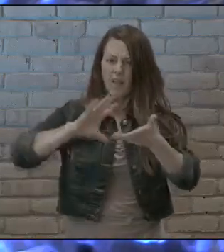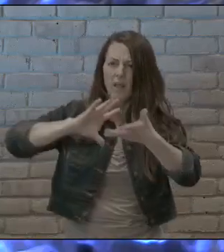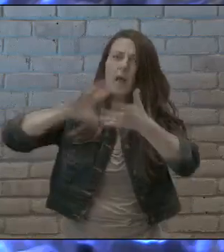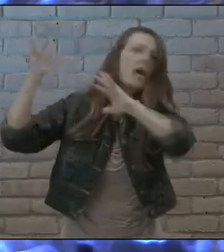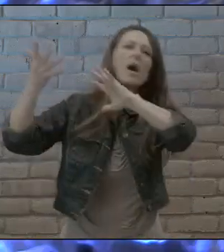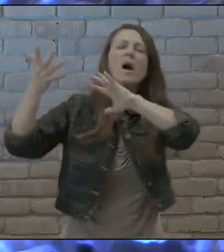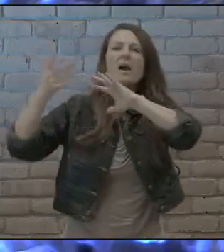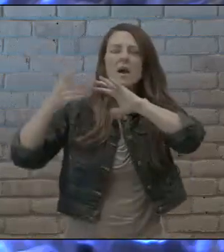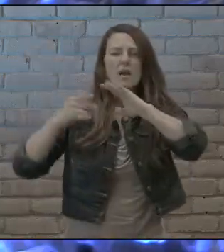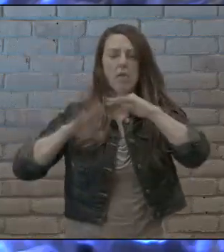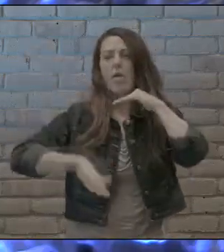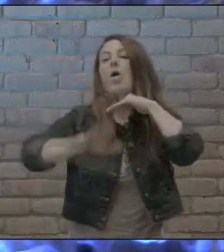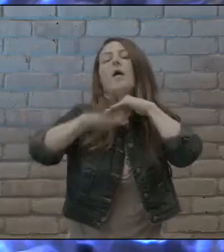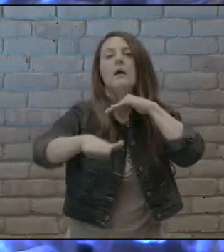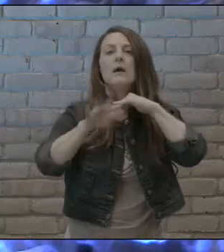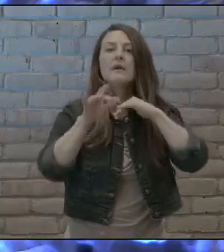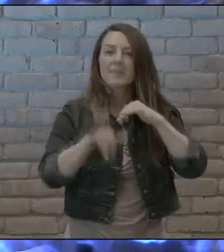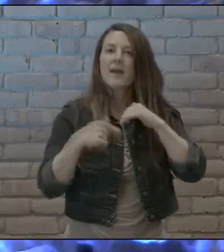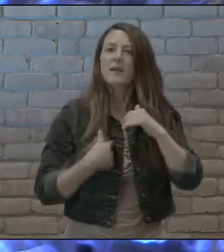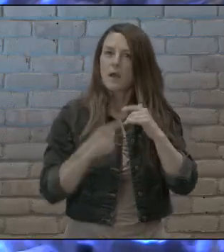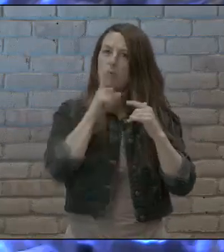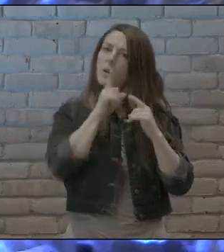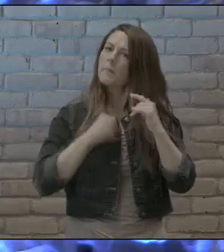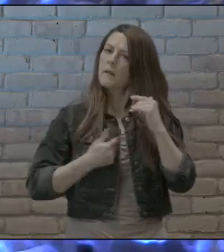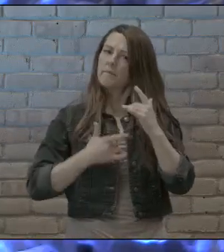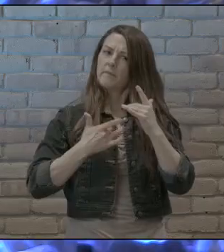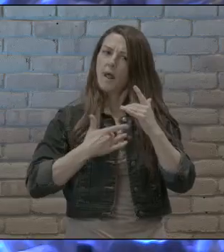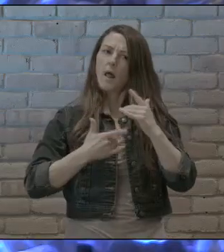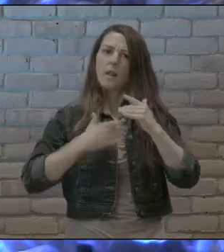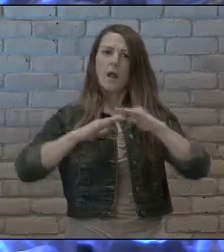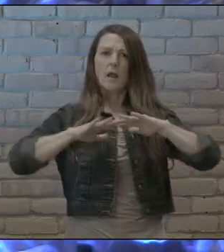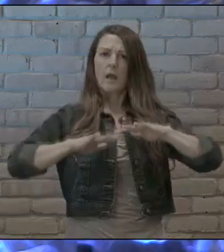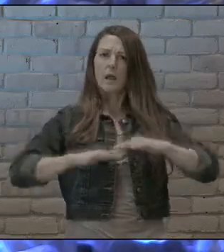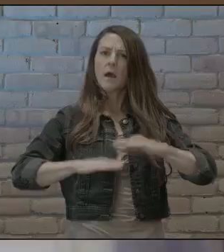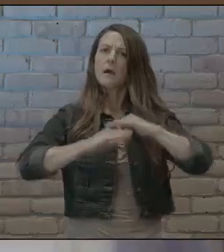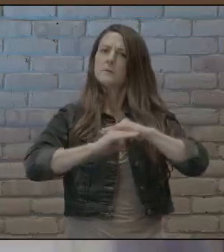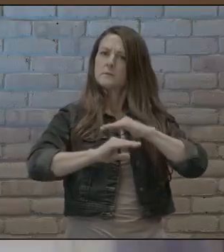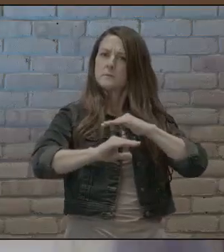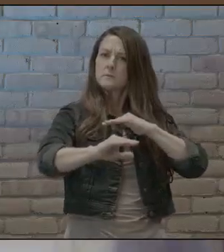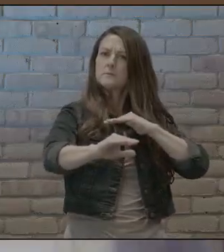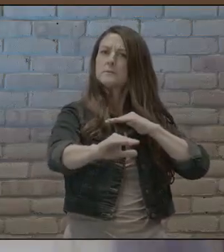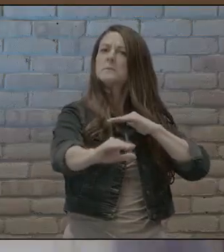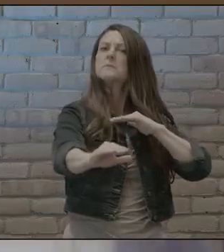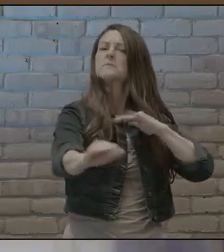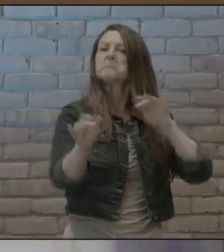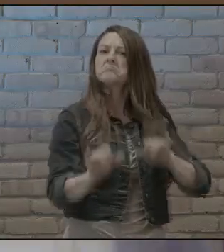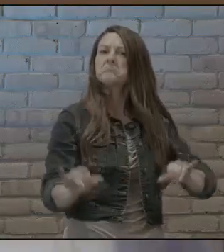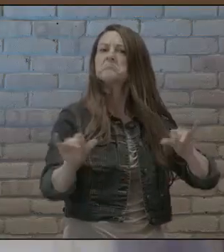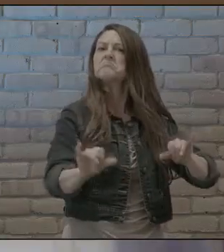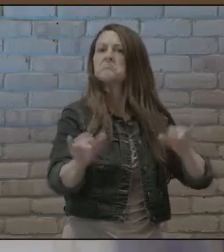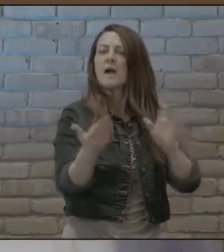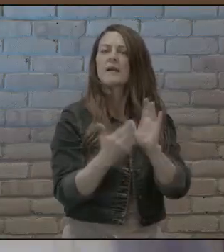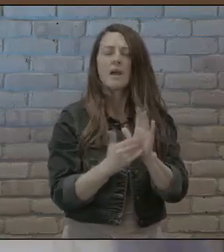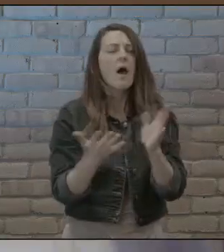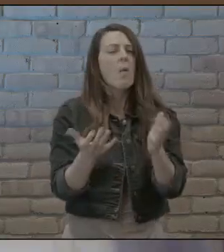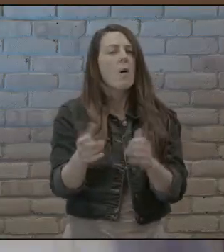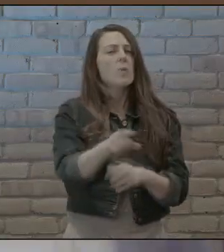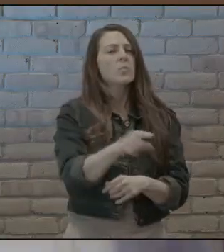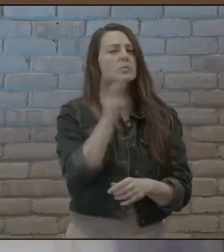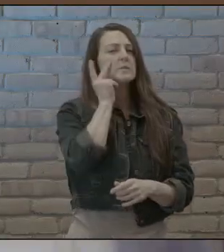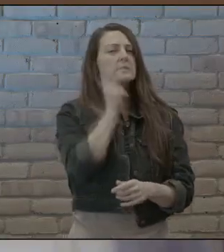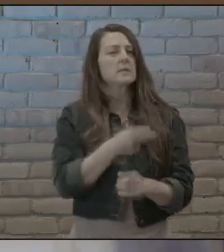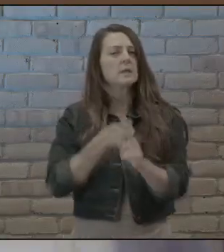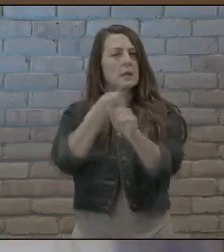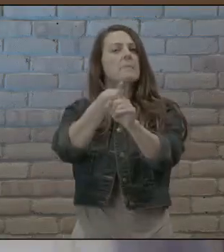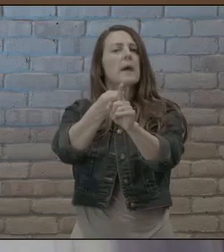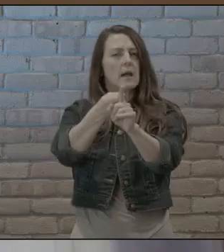in our world. This gets to breathe stability into people's lives. And I want you to see the impact that RIP medical